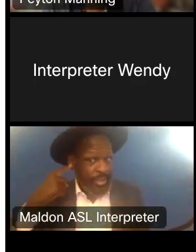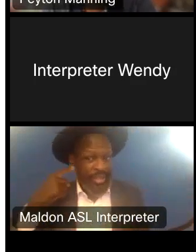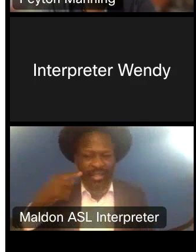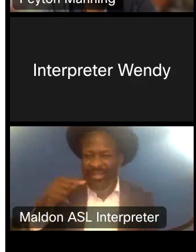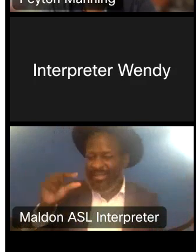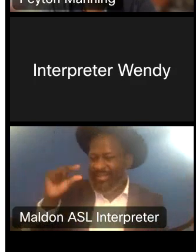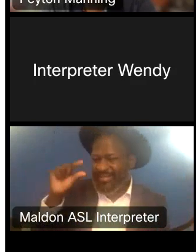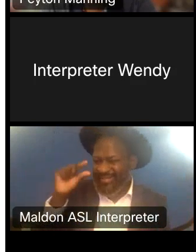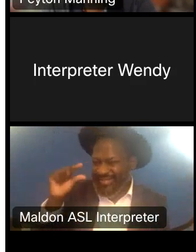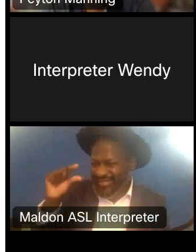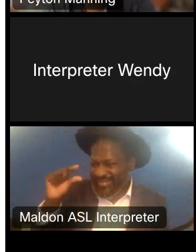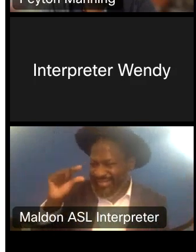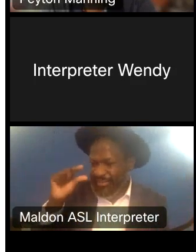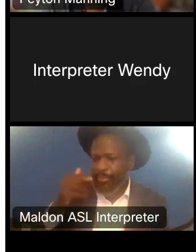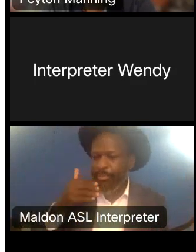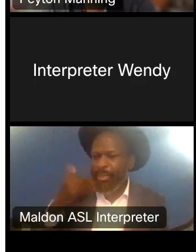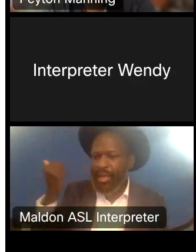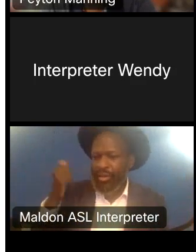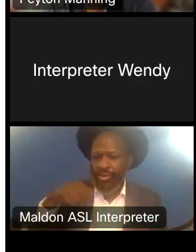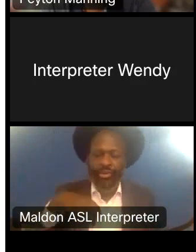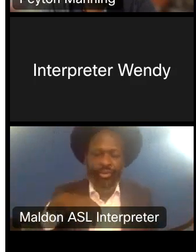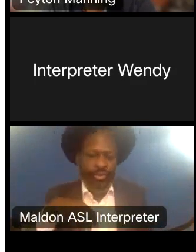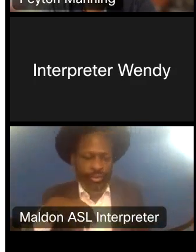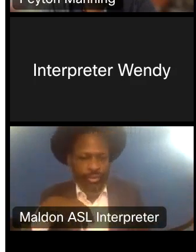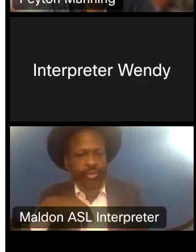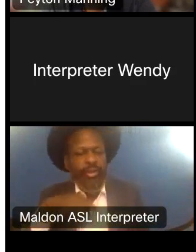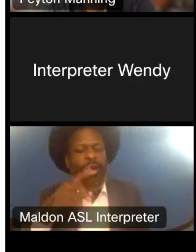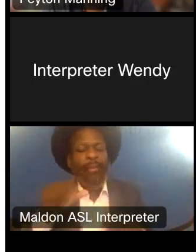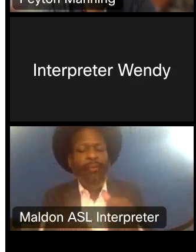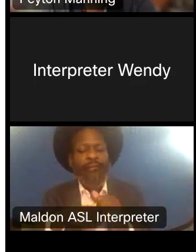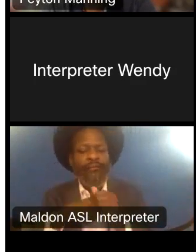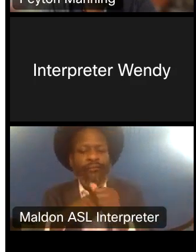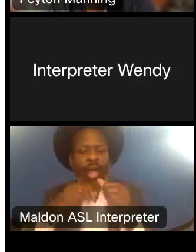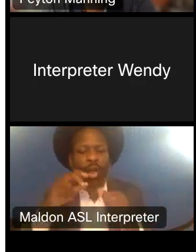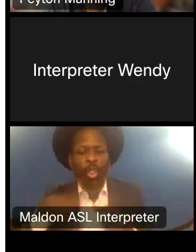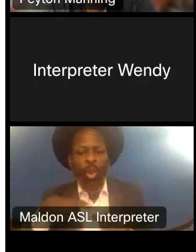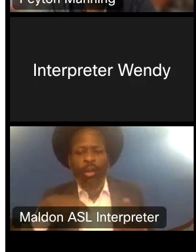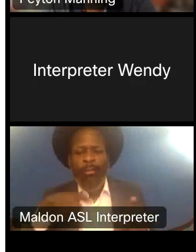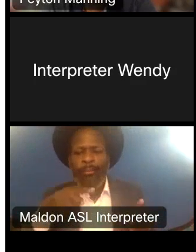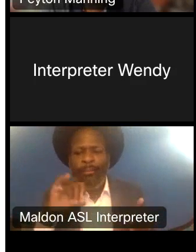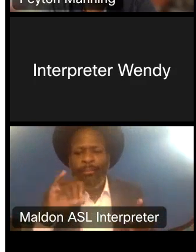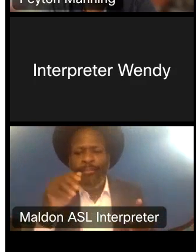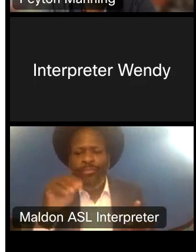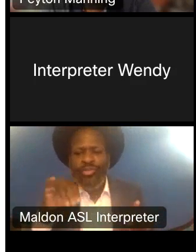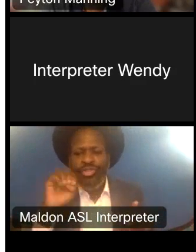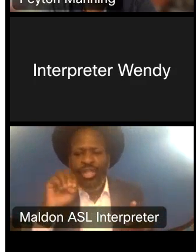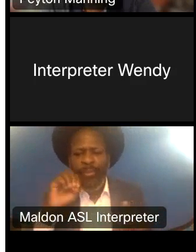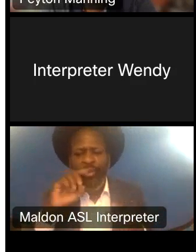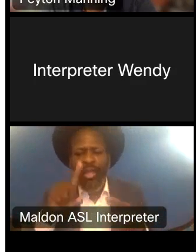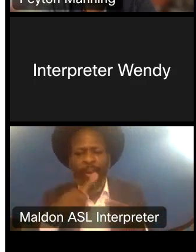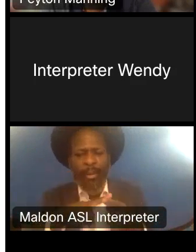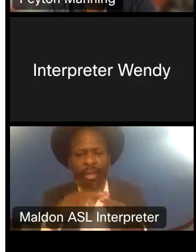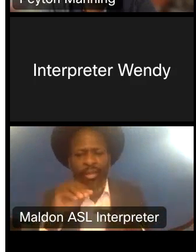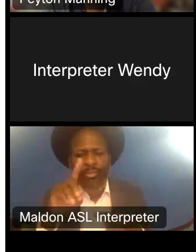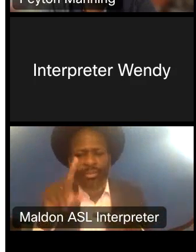better. Okay. I just wanted to follow up on Jamie's comment about the MBT access to the Tanner